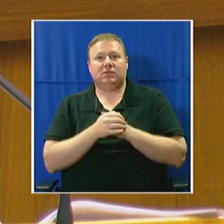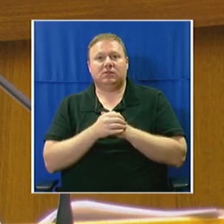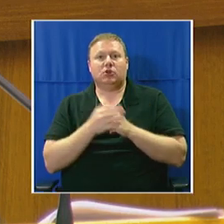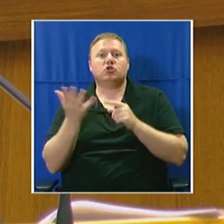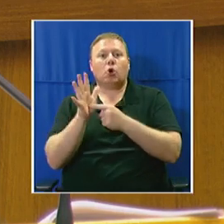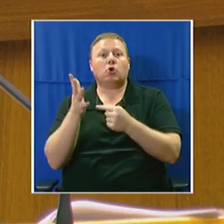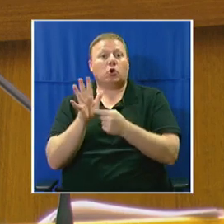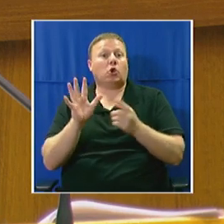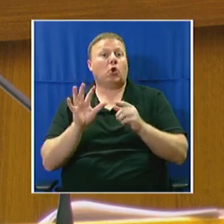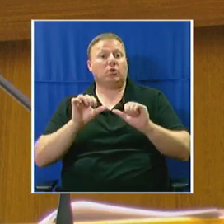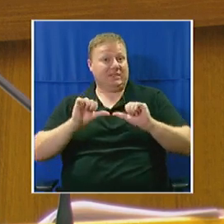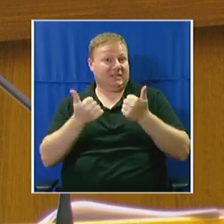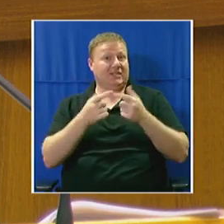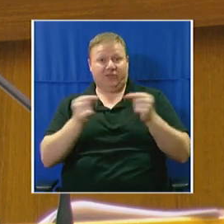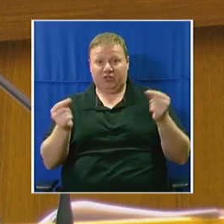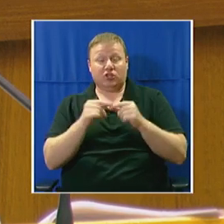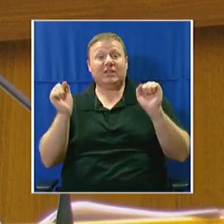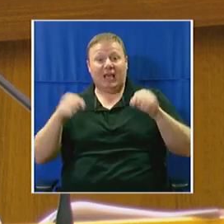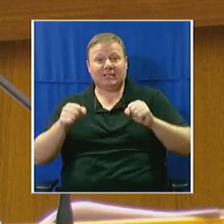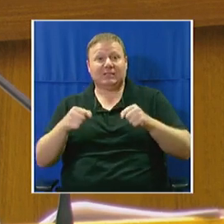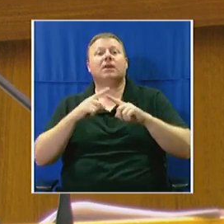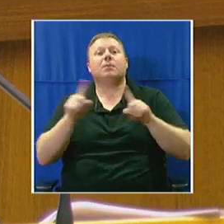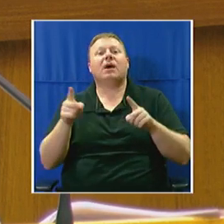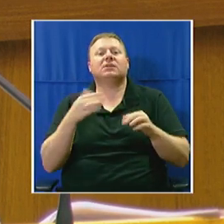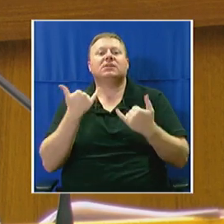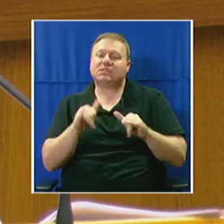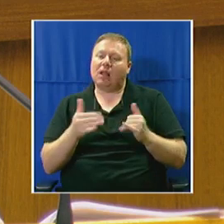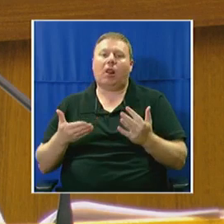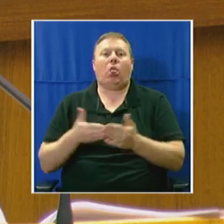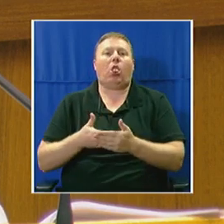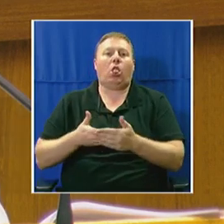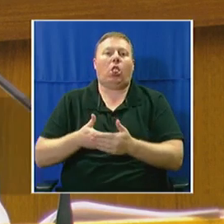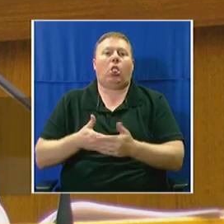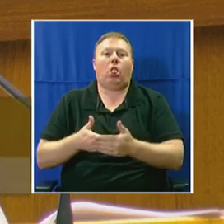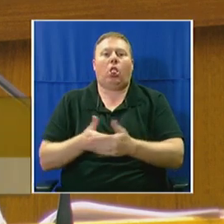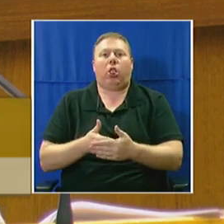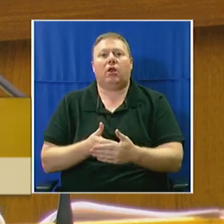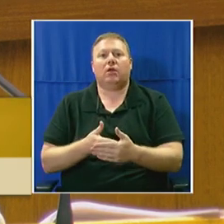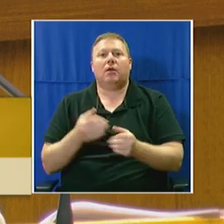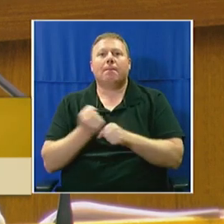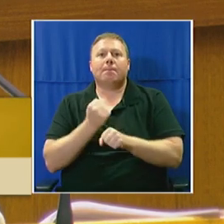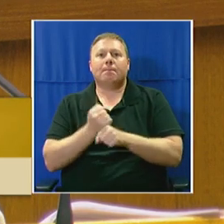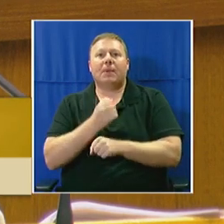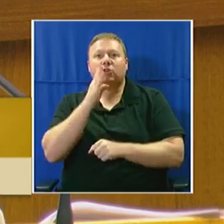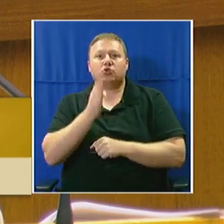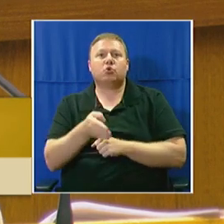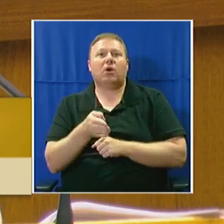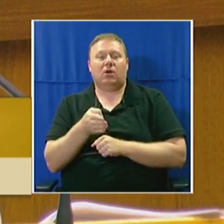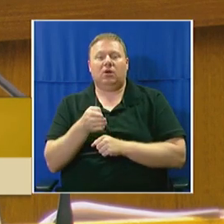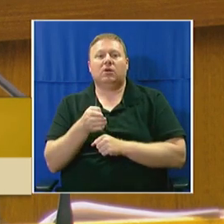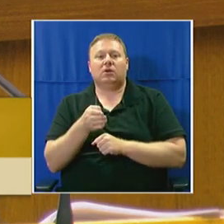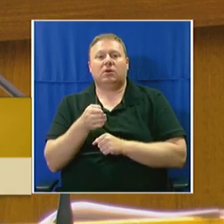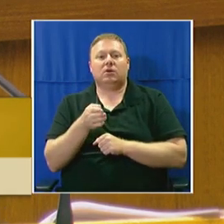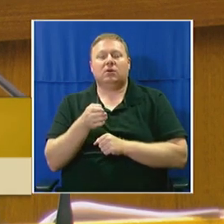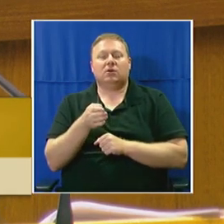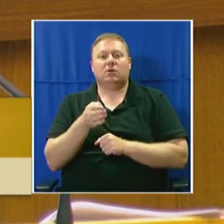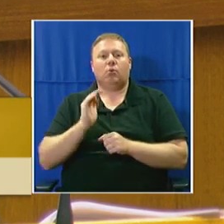above there are still barriers to be to overcome and ensure women empowerment such as the most key